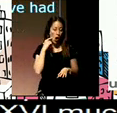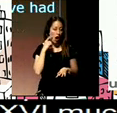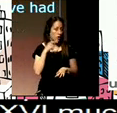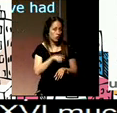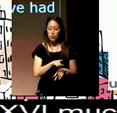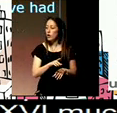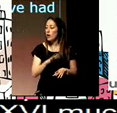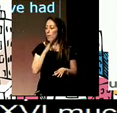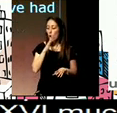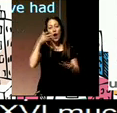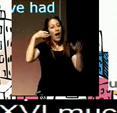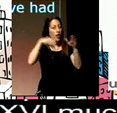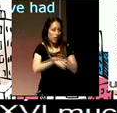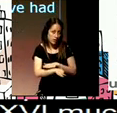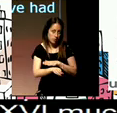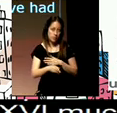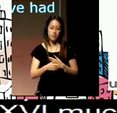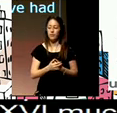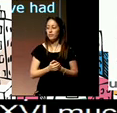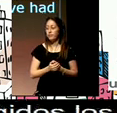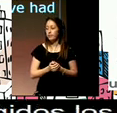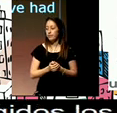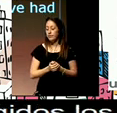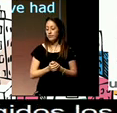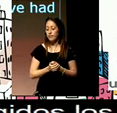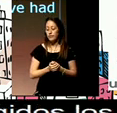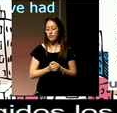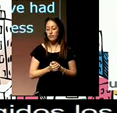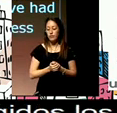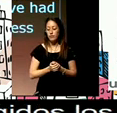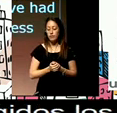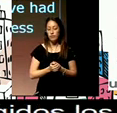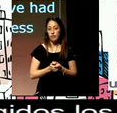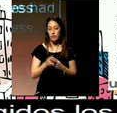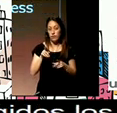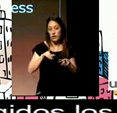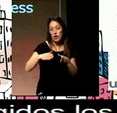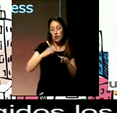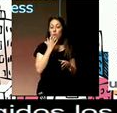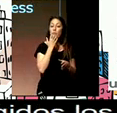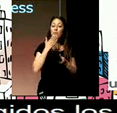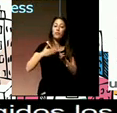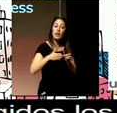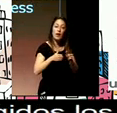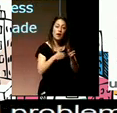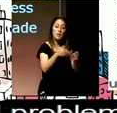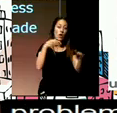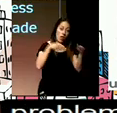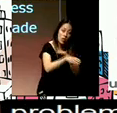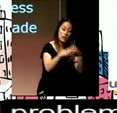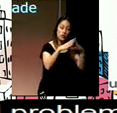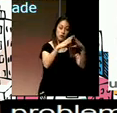the access routes throughout the campus, which were all made with a very rough sea-washed cobble.